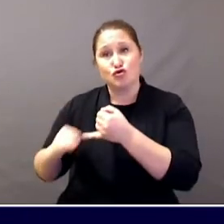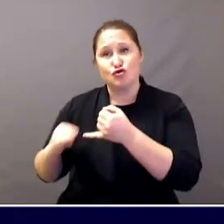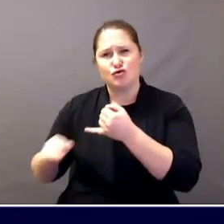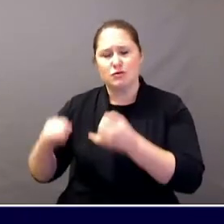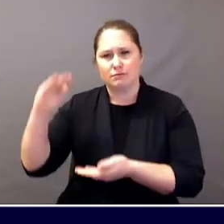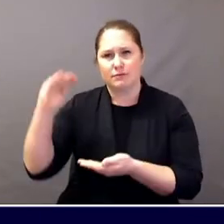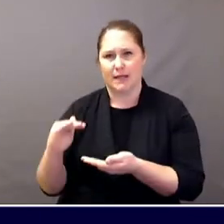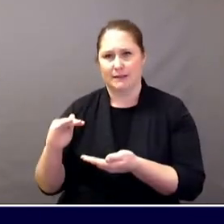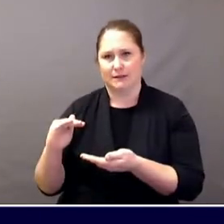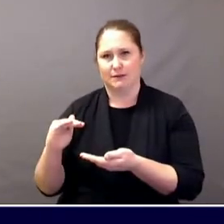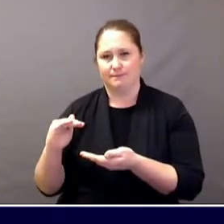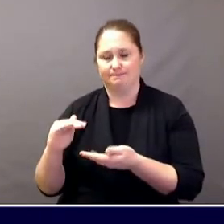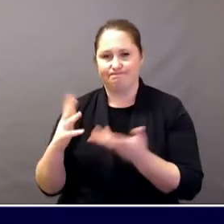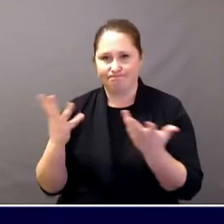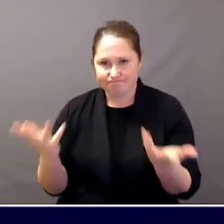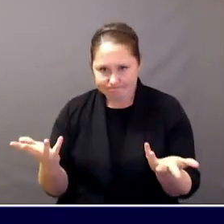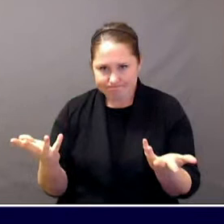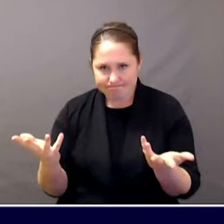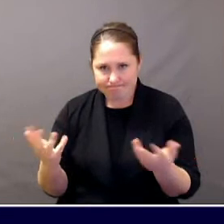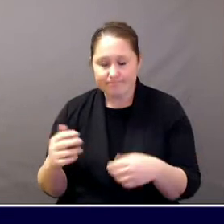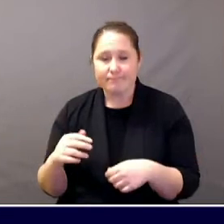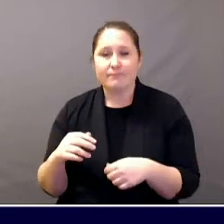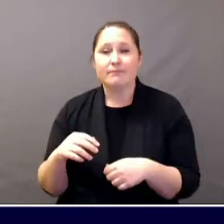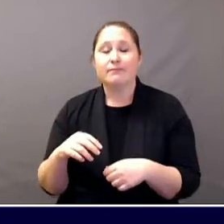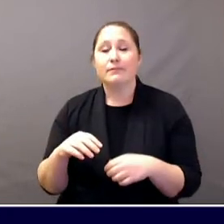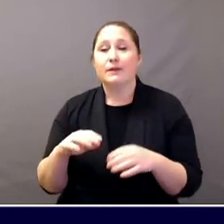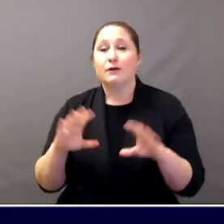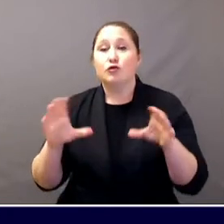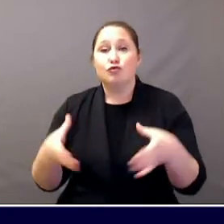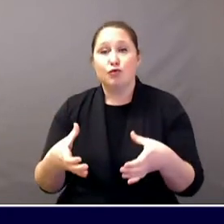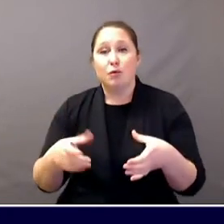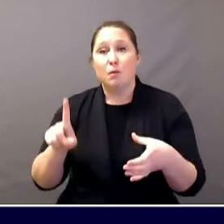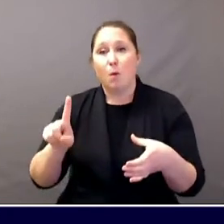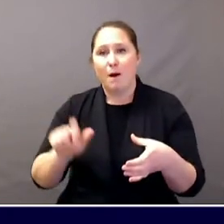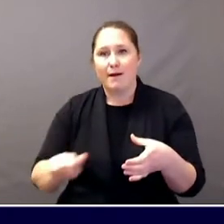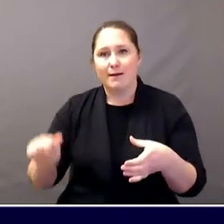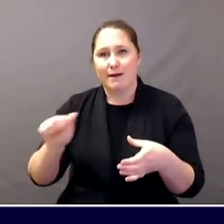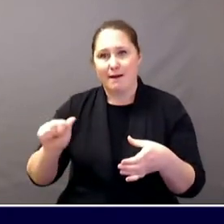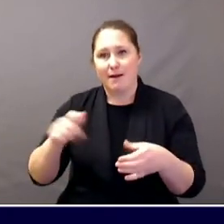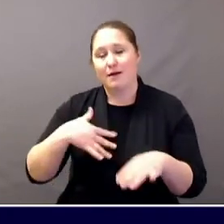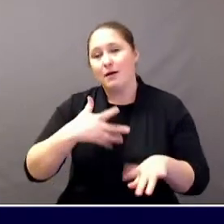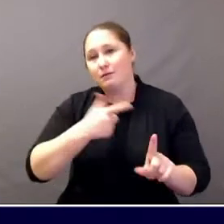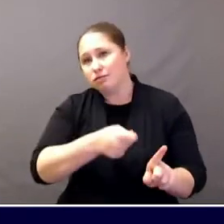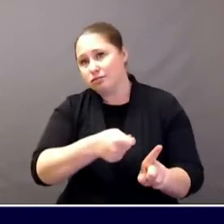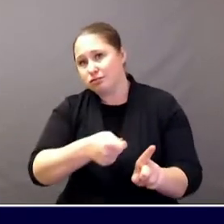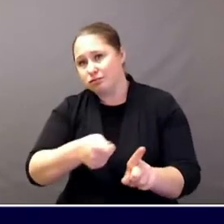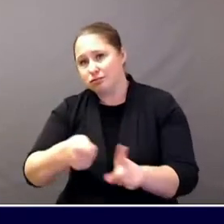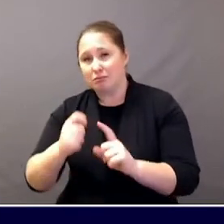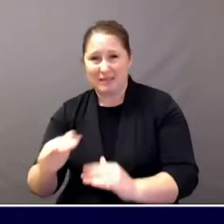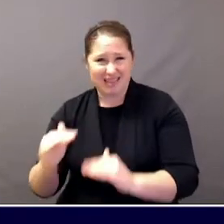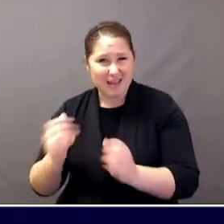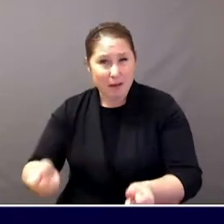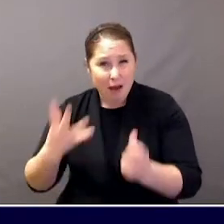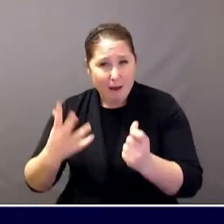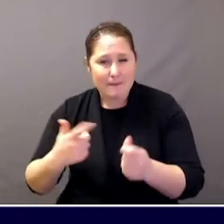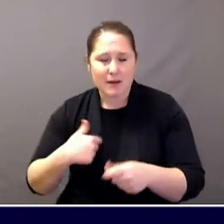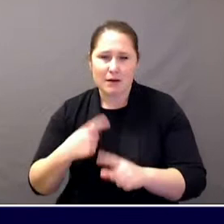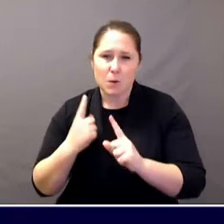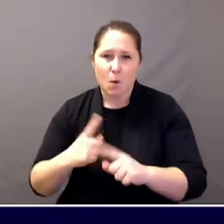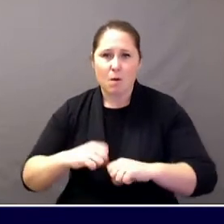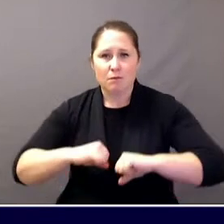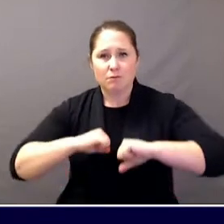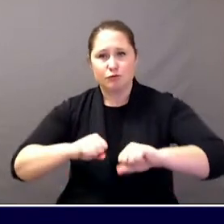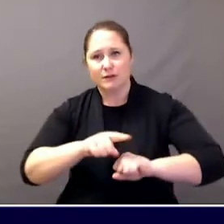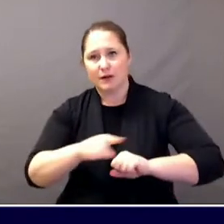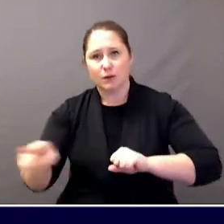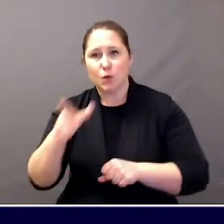limited supply, in the first phase, or phase 1A of vaccine distributions in Maine, we focused on protecting the healthcare